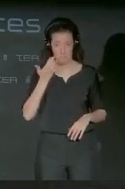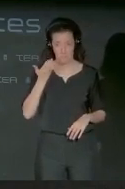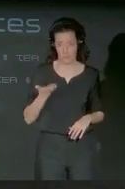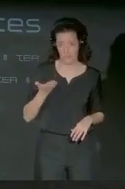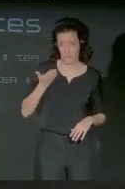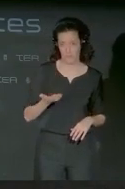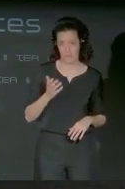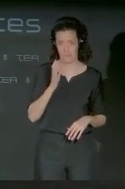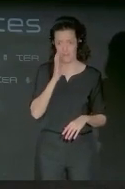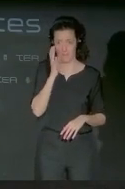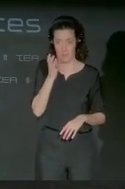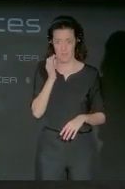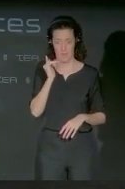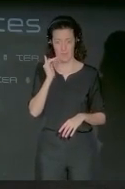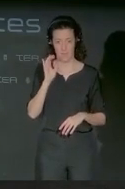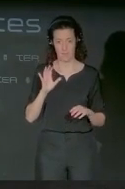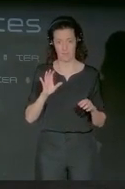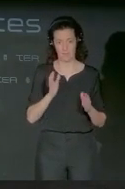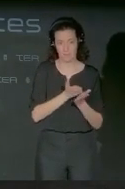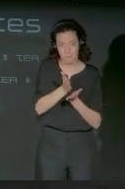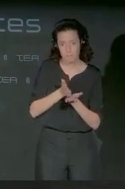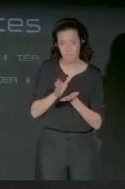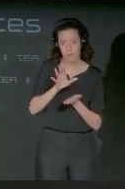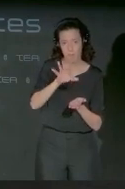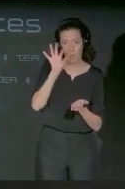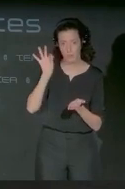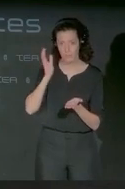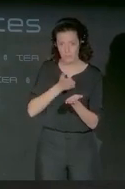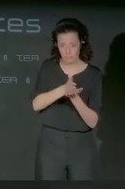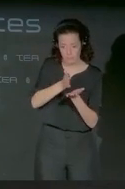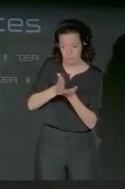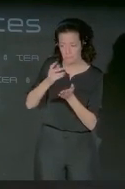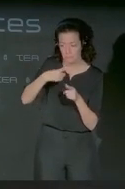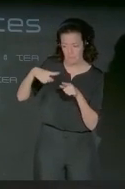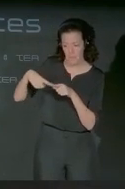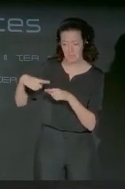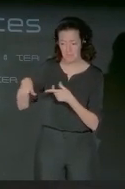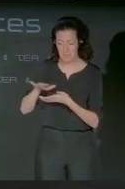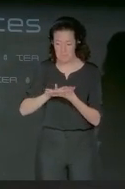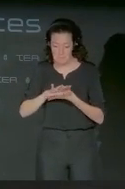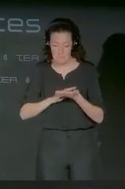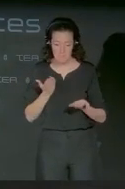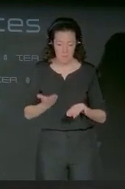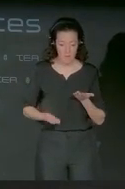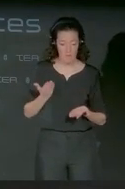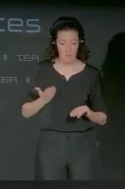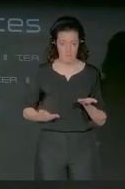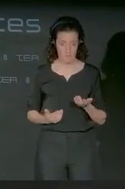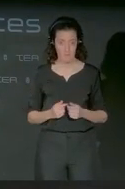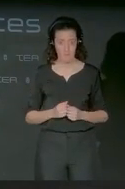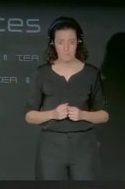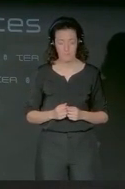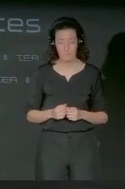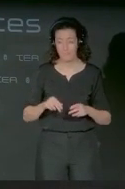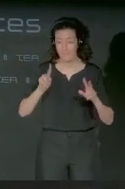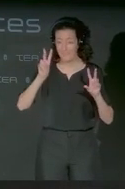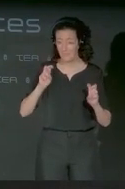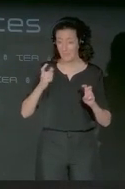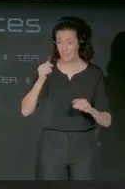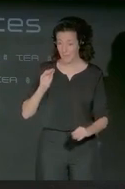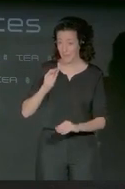I think we need to be realistic in terms of the financing, because the EU budget is always very,